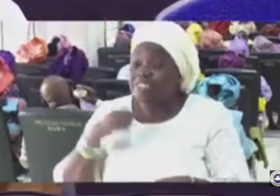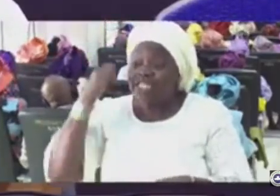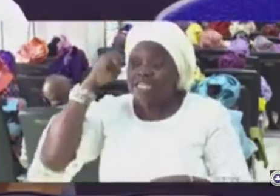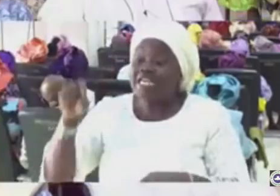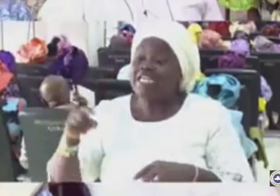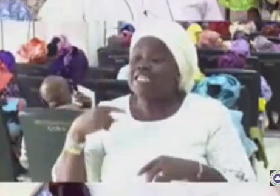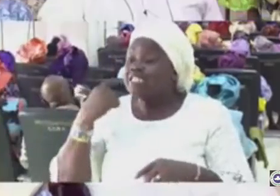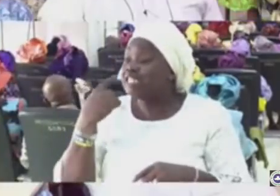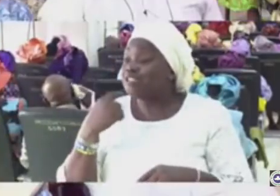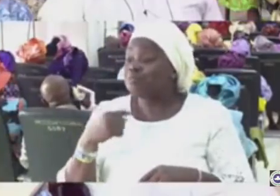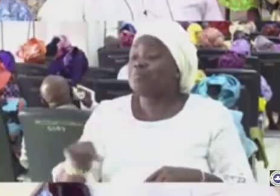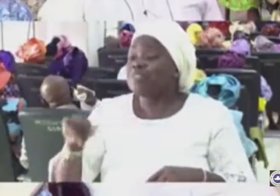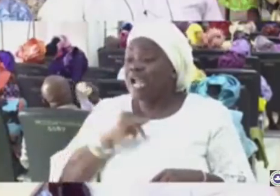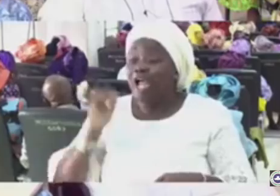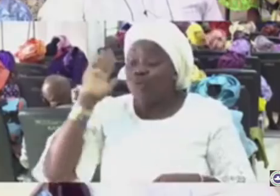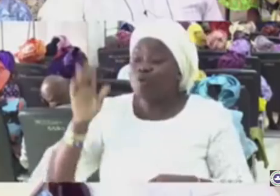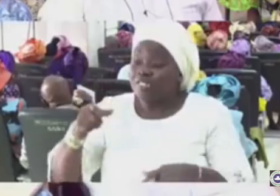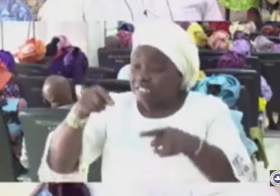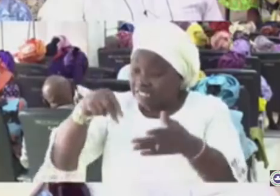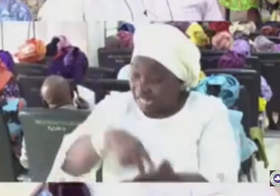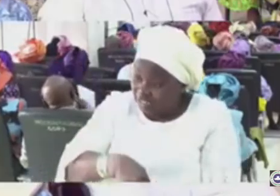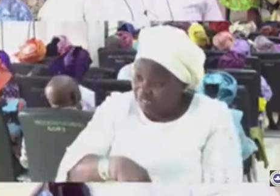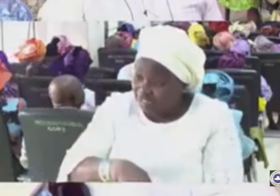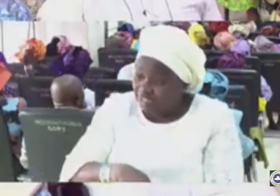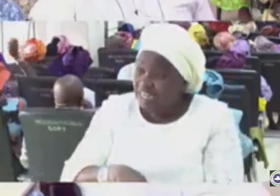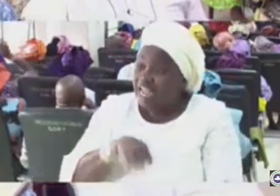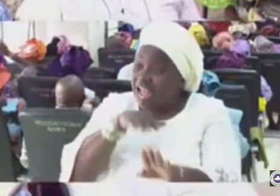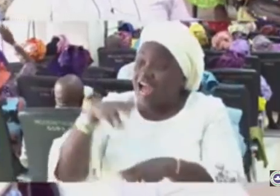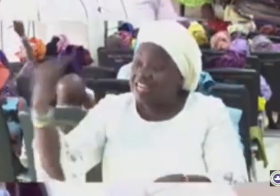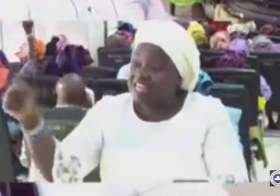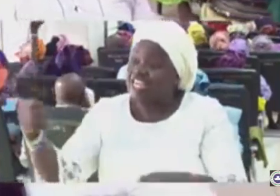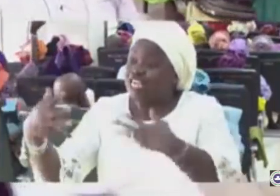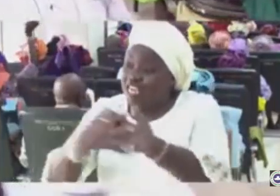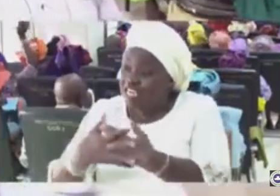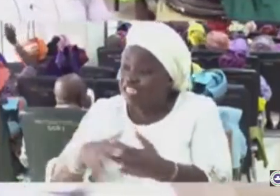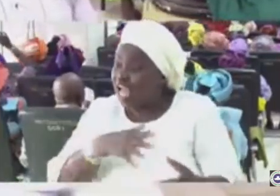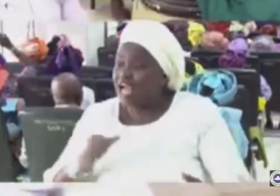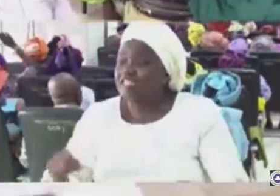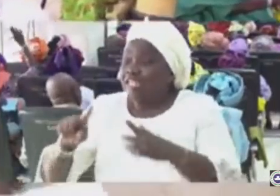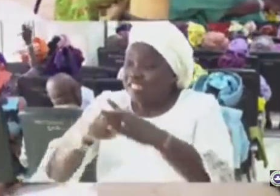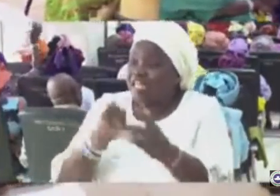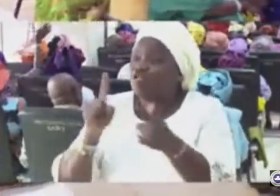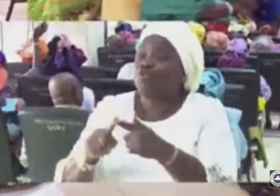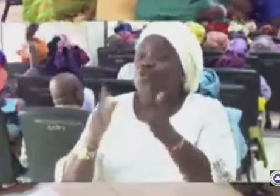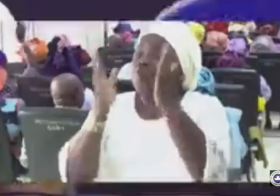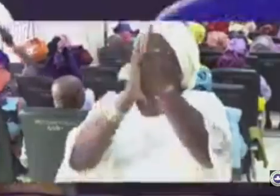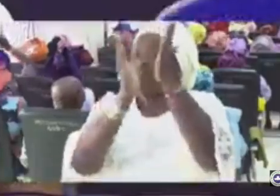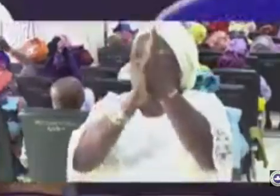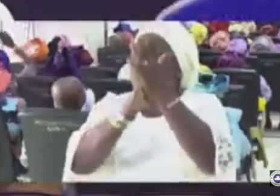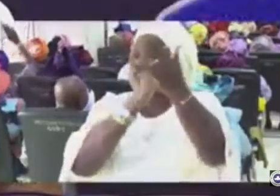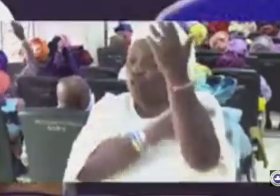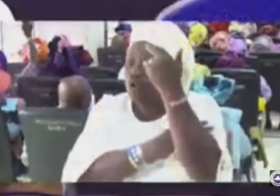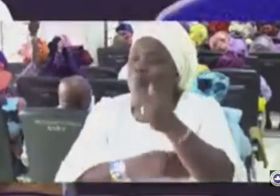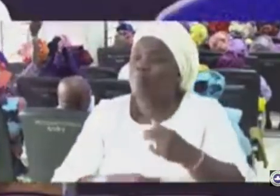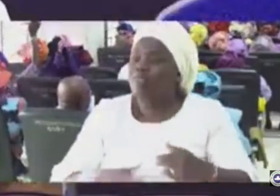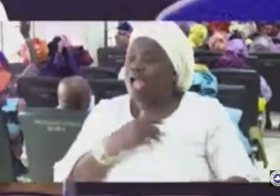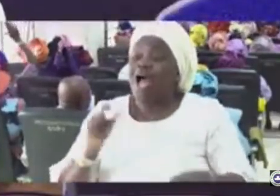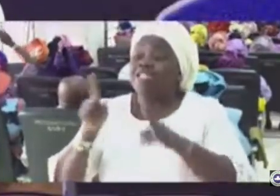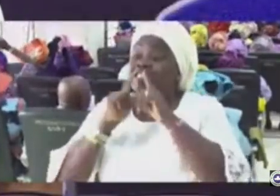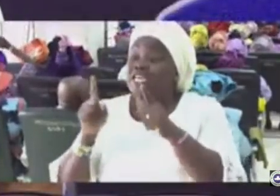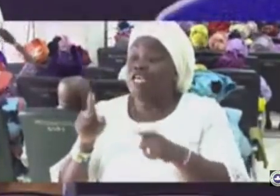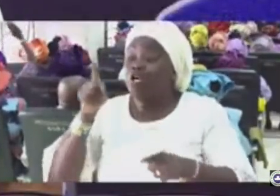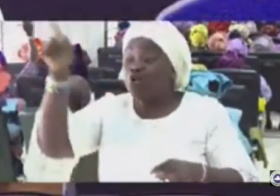I will say, you are the King of Kings. You are the Lord of Lords. You are the Ancient of Days. There's no one like you. Oh,